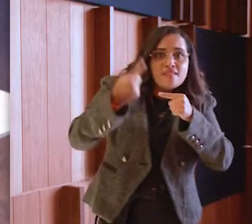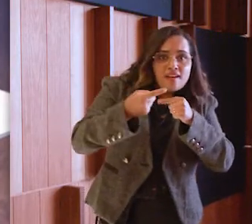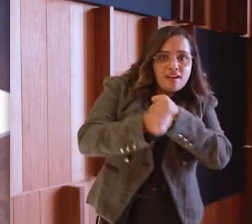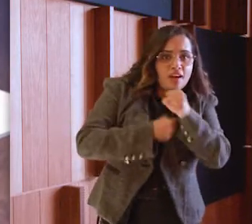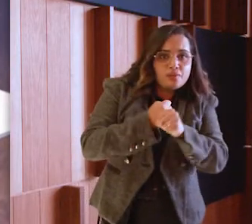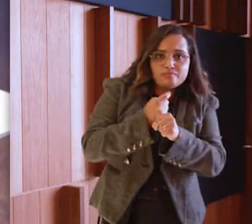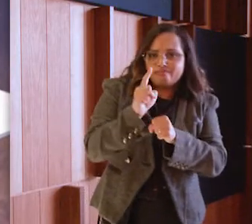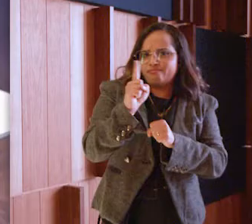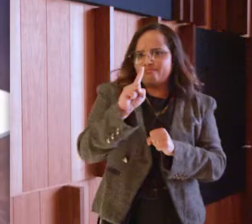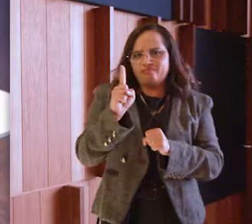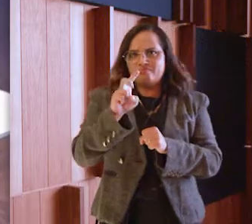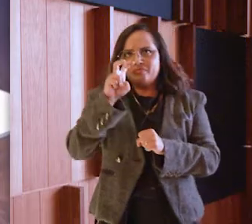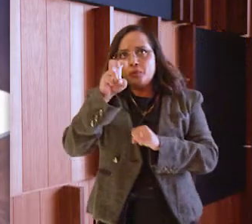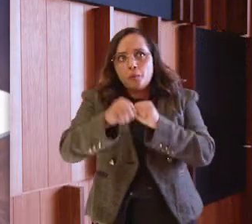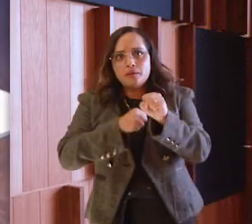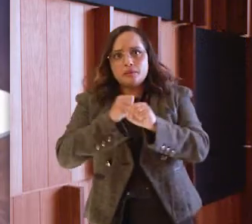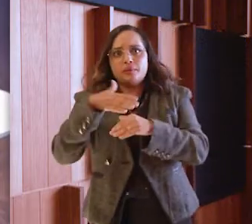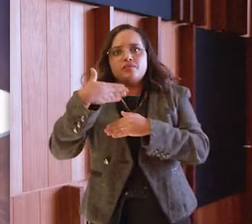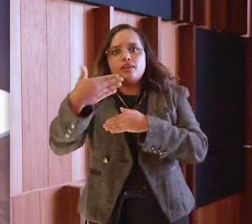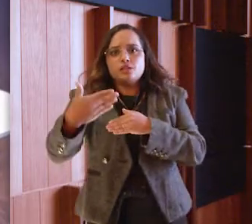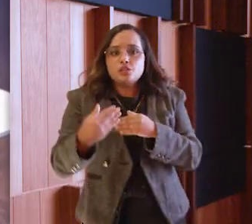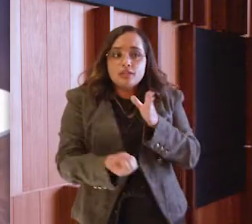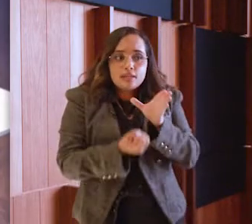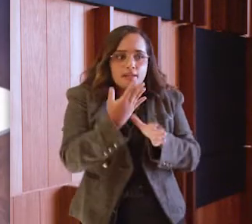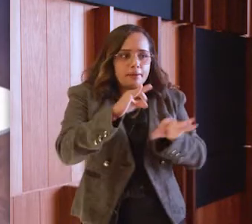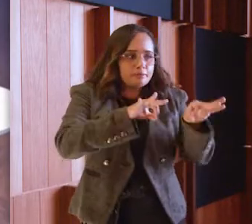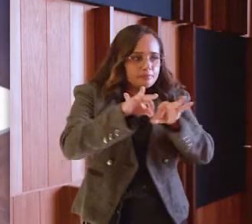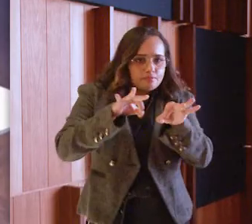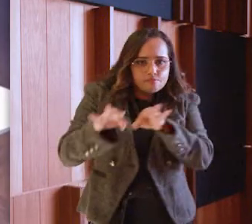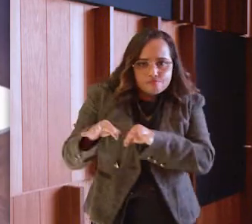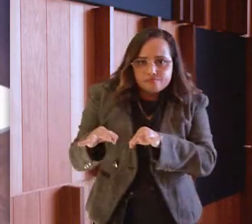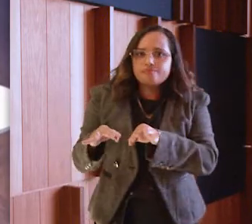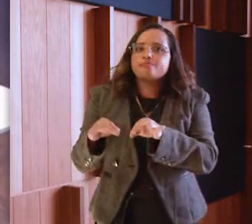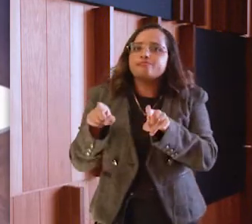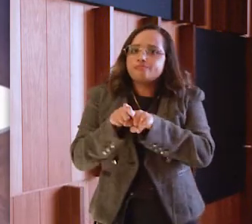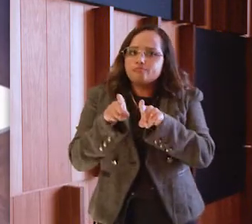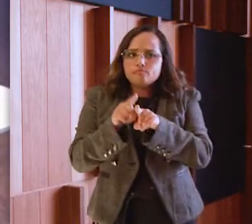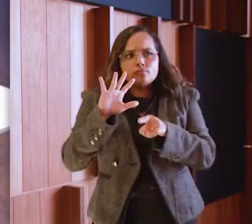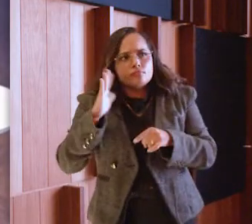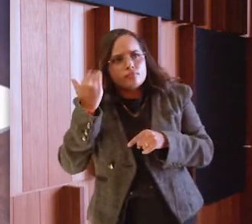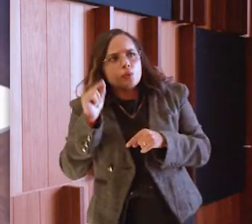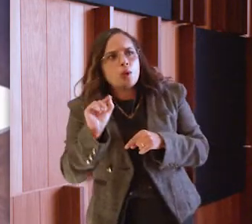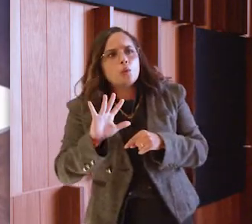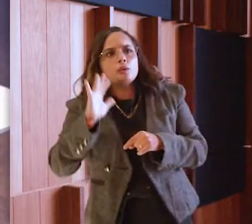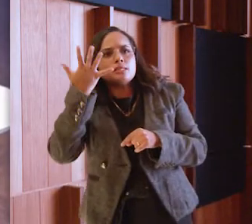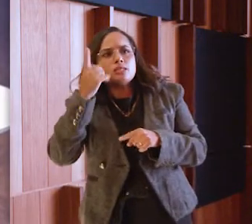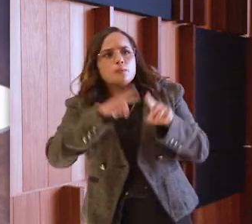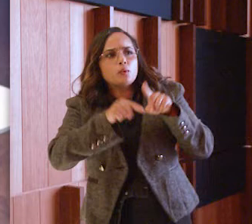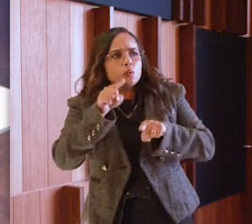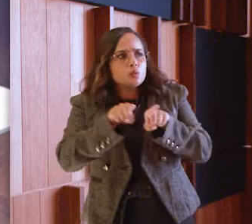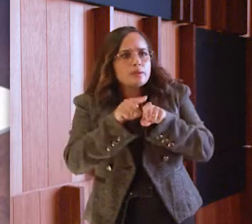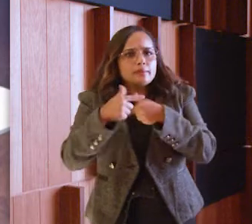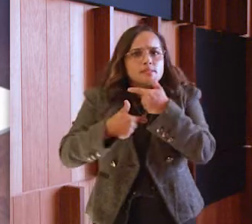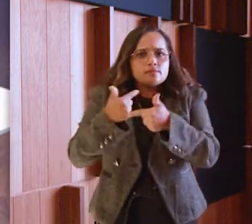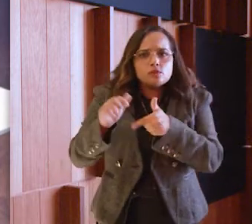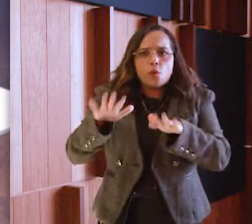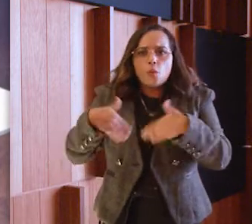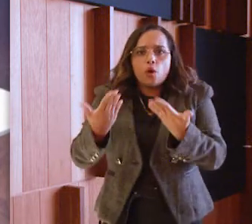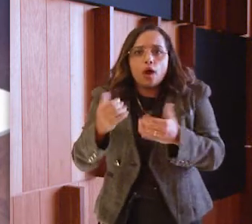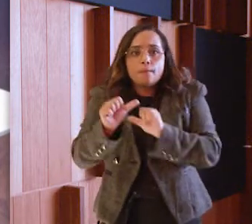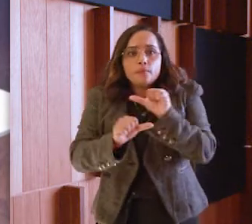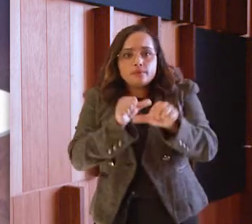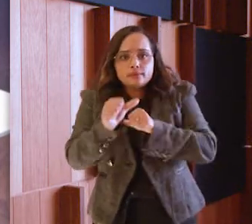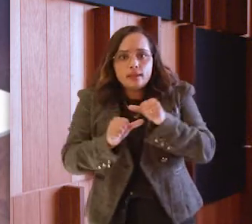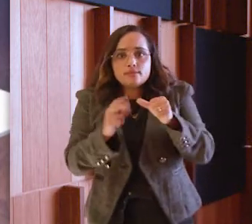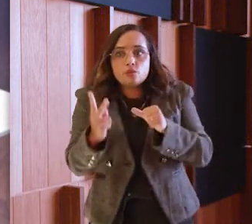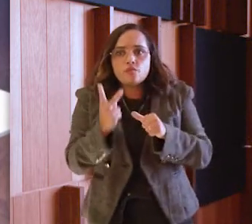models, understanding what's happening in the business from a product services perspective, what are the supply chain changes, what are the investments, and try to create a